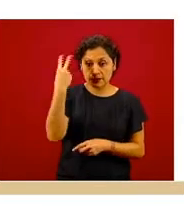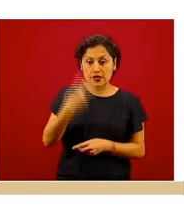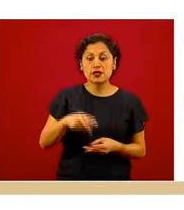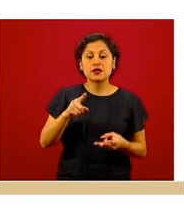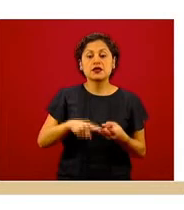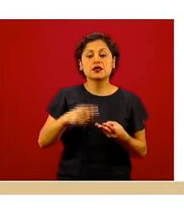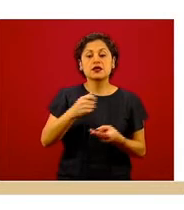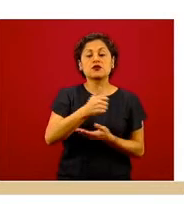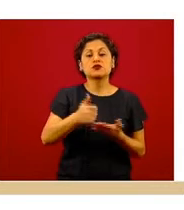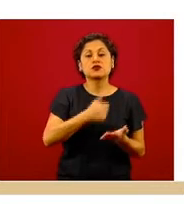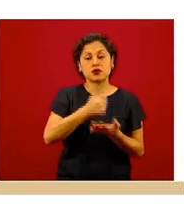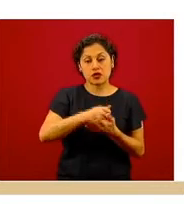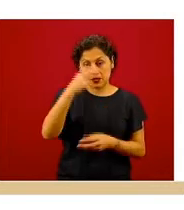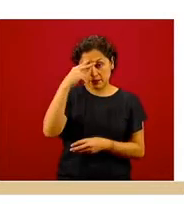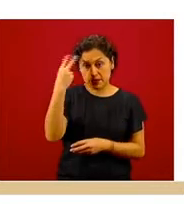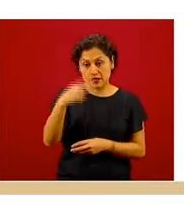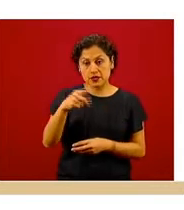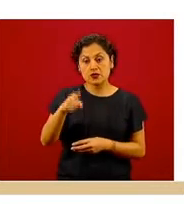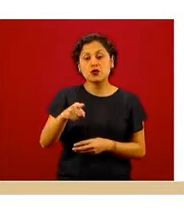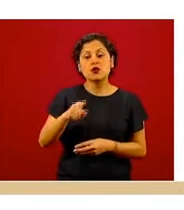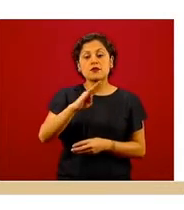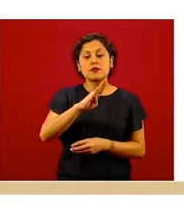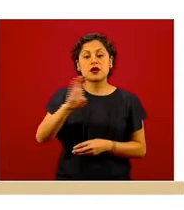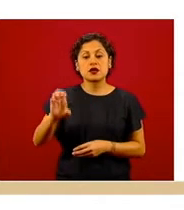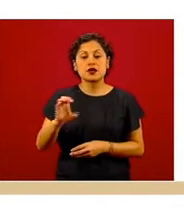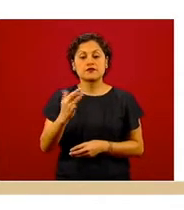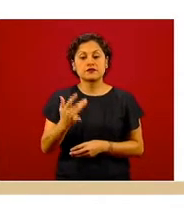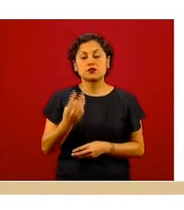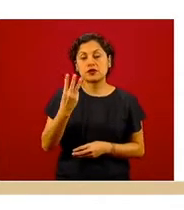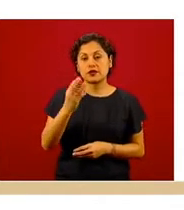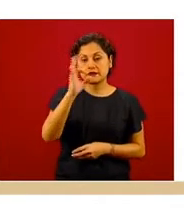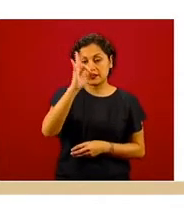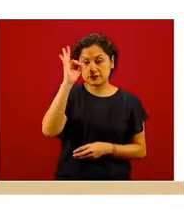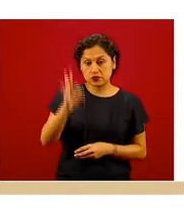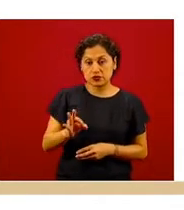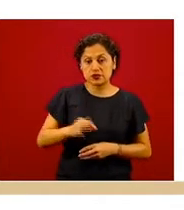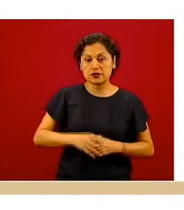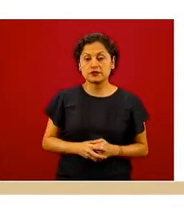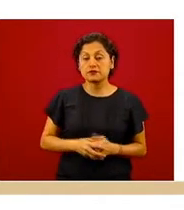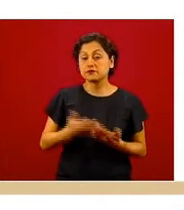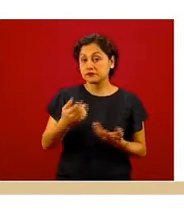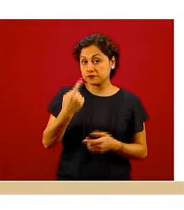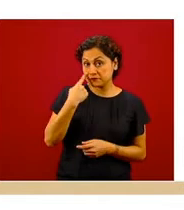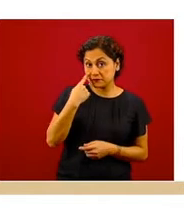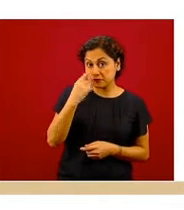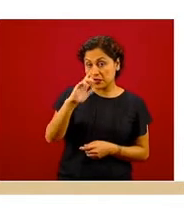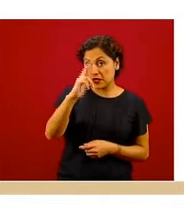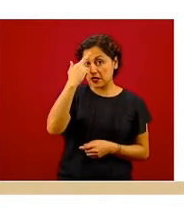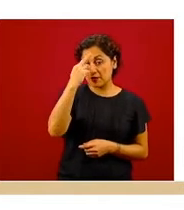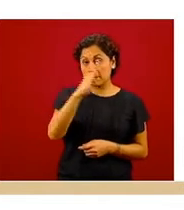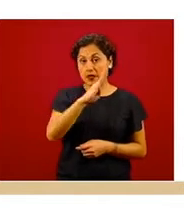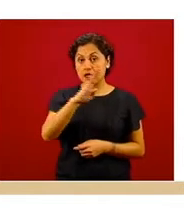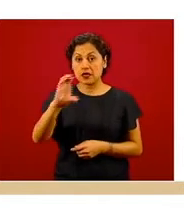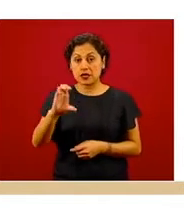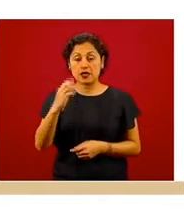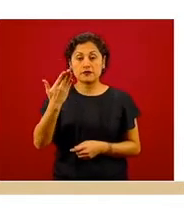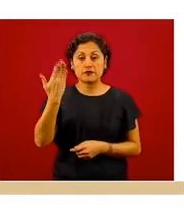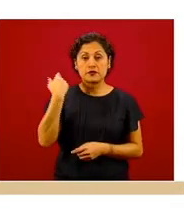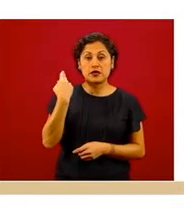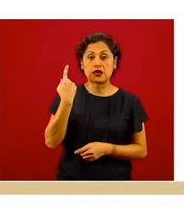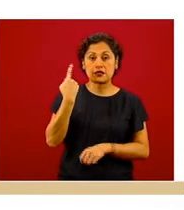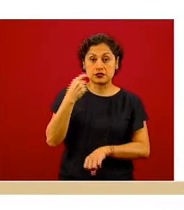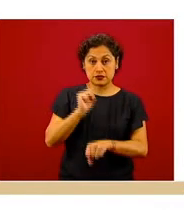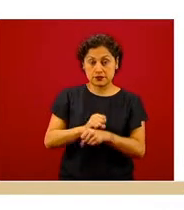58% Mexico State, and Baja California still has 53% occupancy. So remember